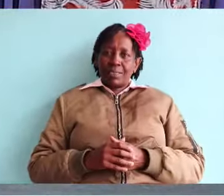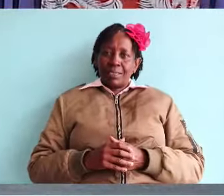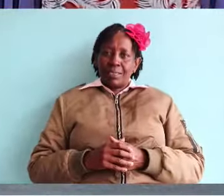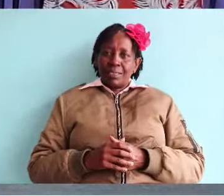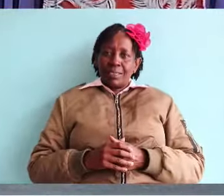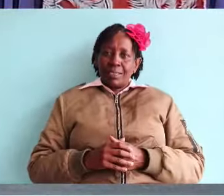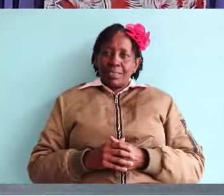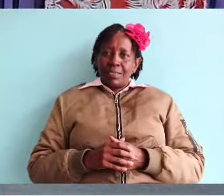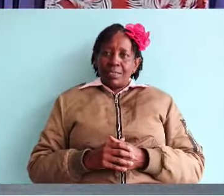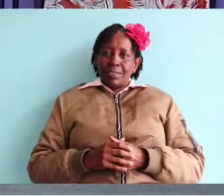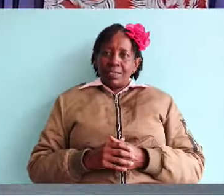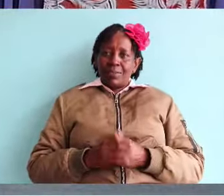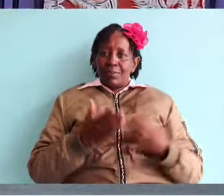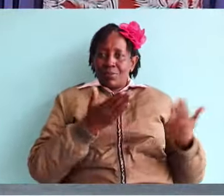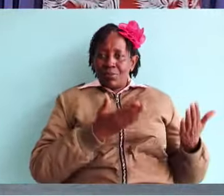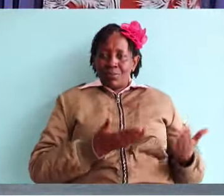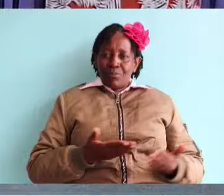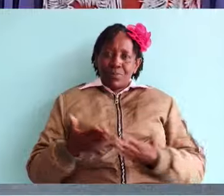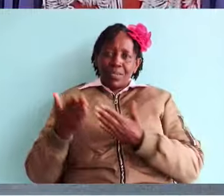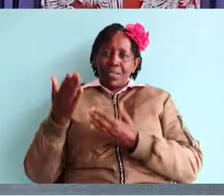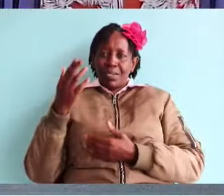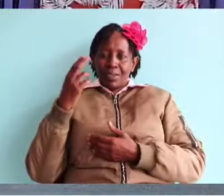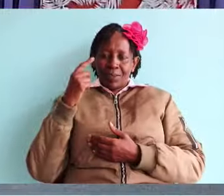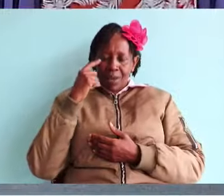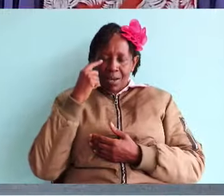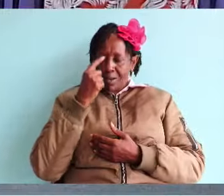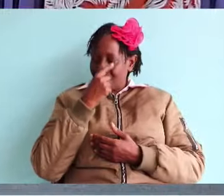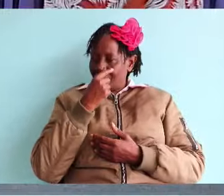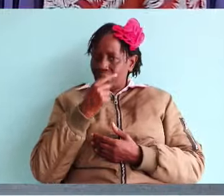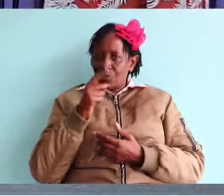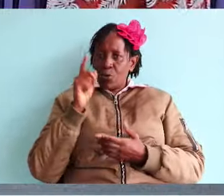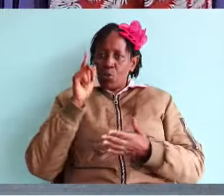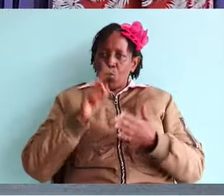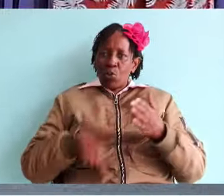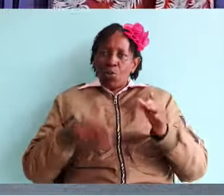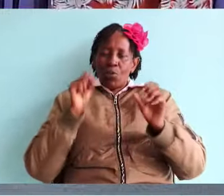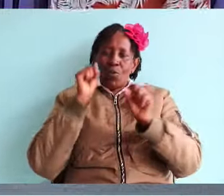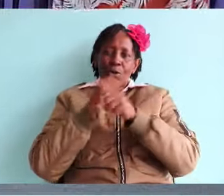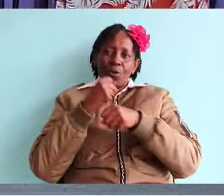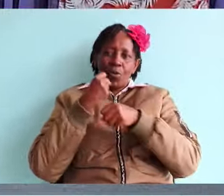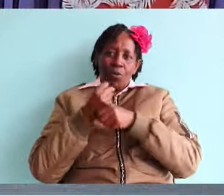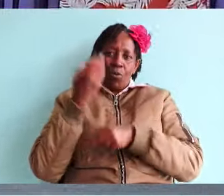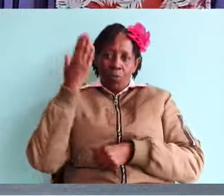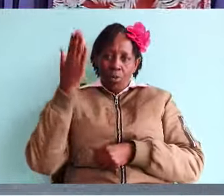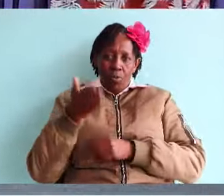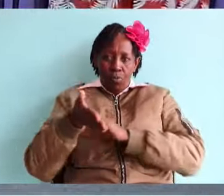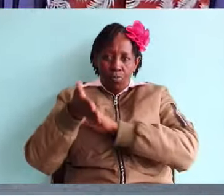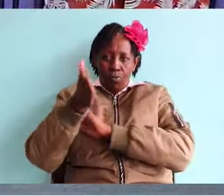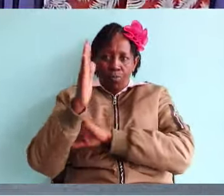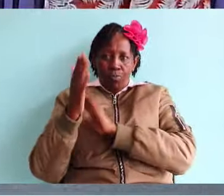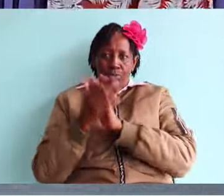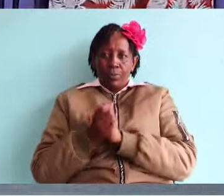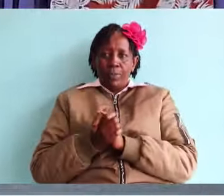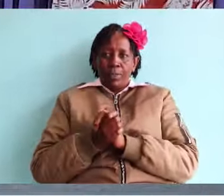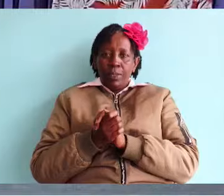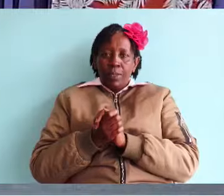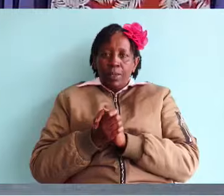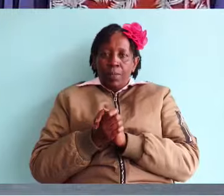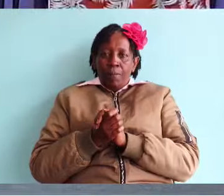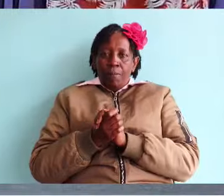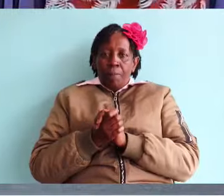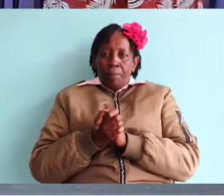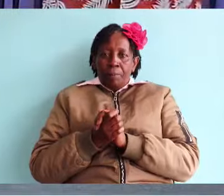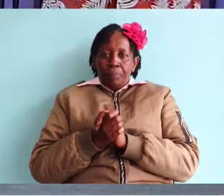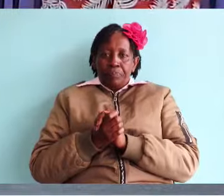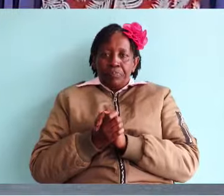you, that in all that we do, you, O God, will be the focal point of everything that we